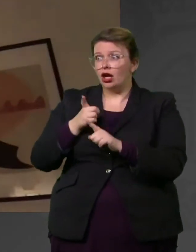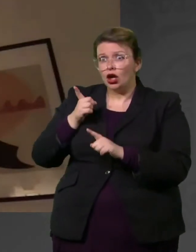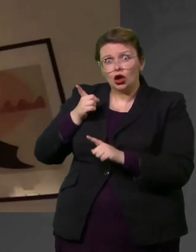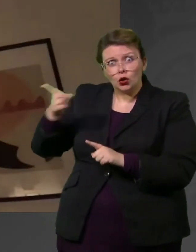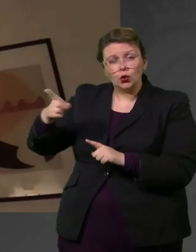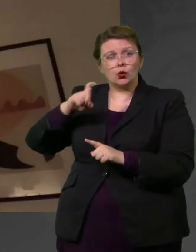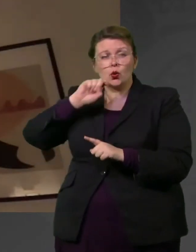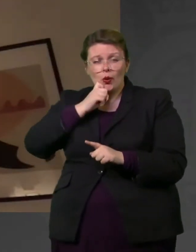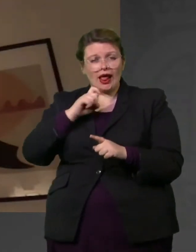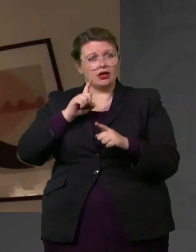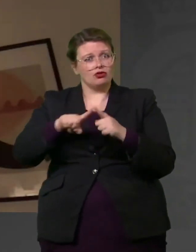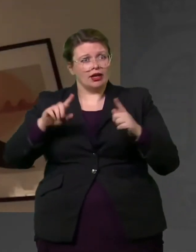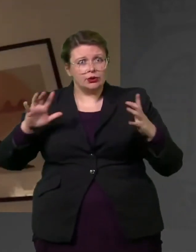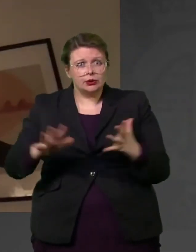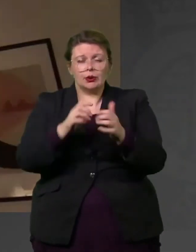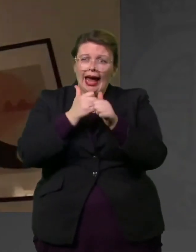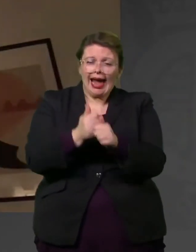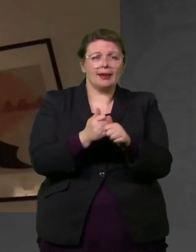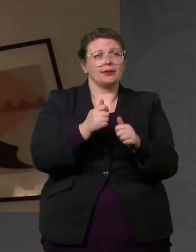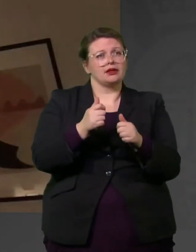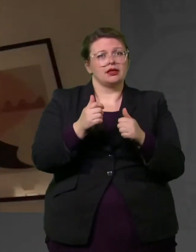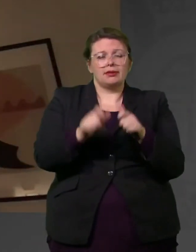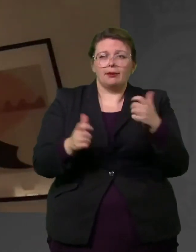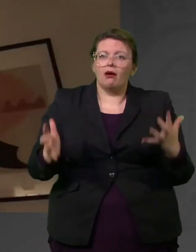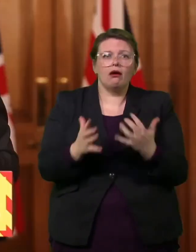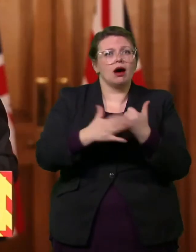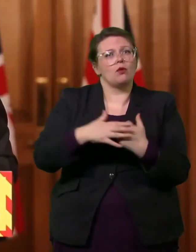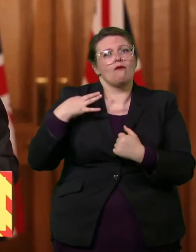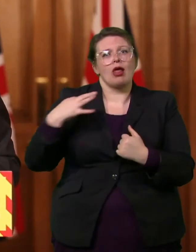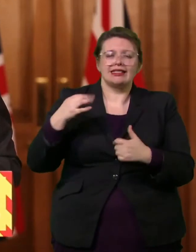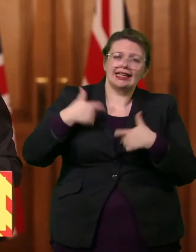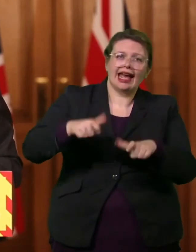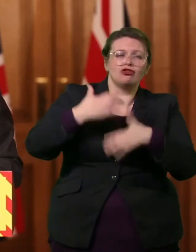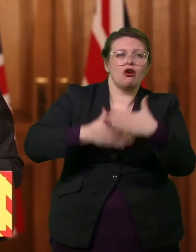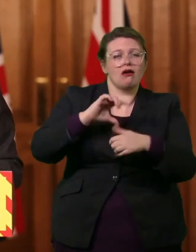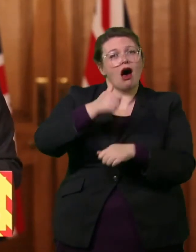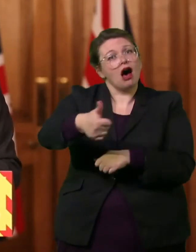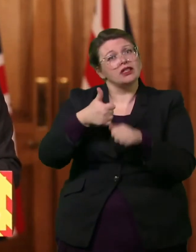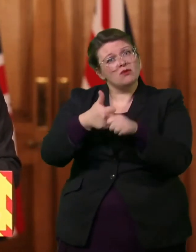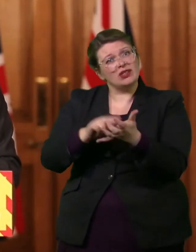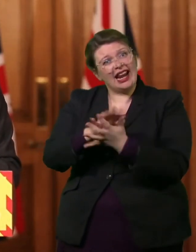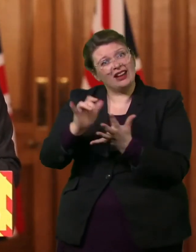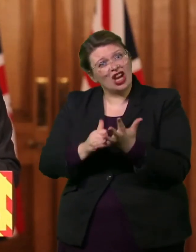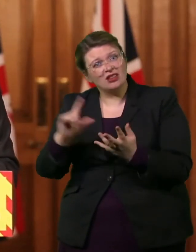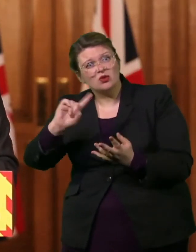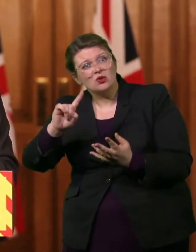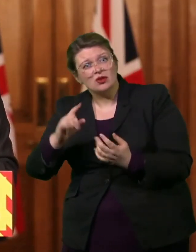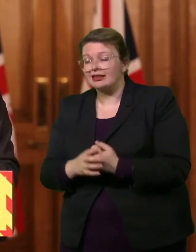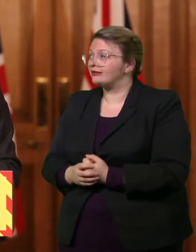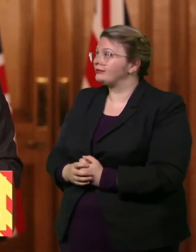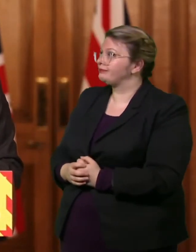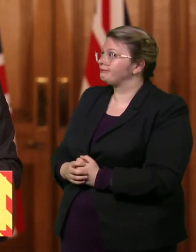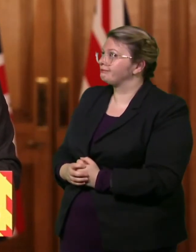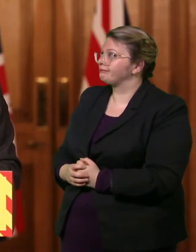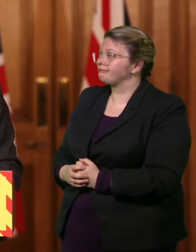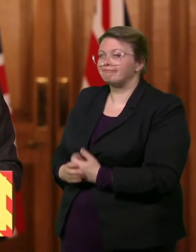of volunteers after the pandemic to help our NHS? Yes, 2 great questions. The Jabs Army marches